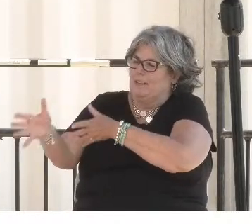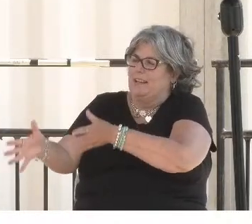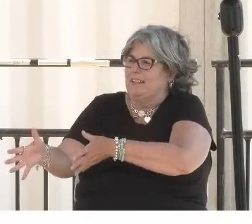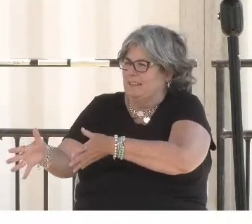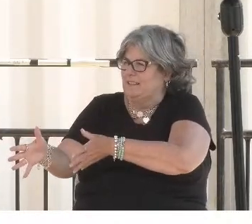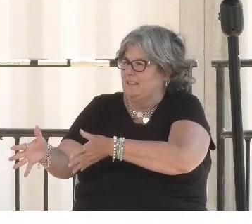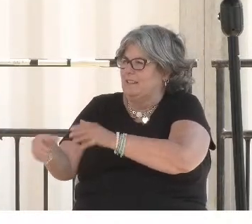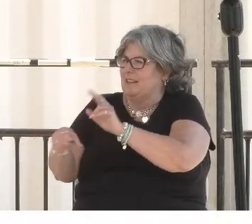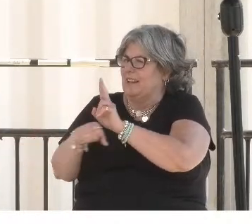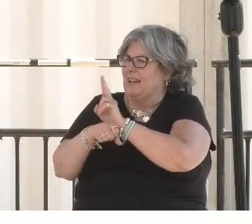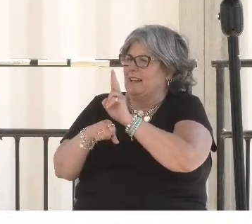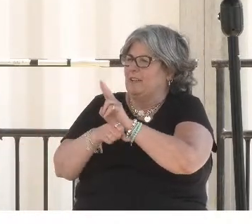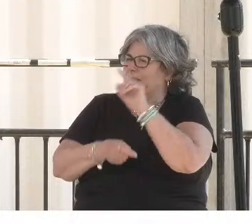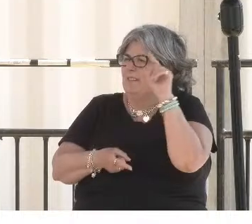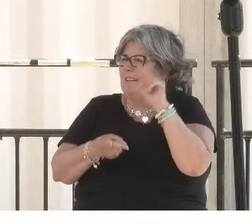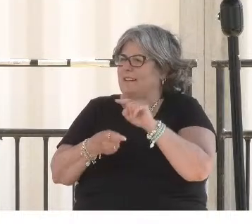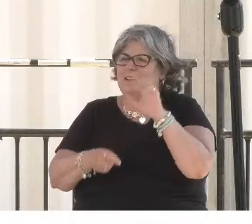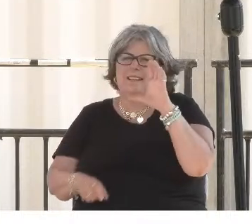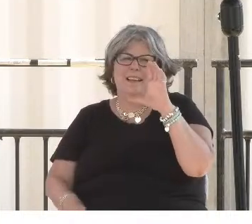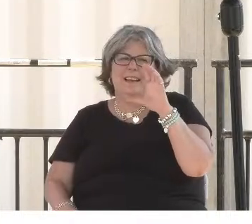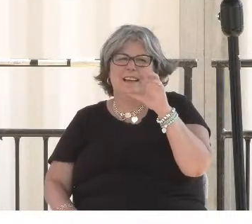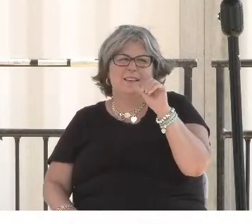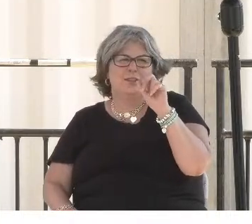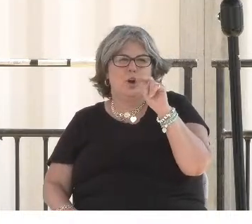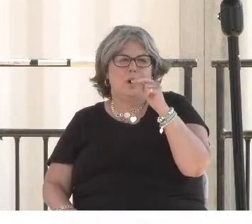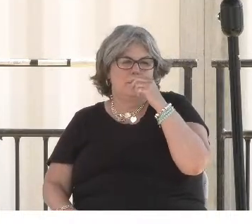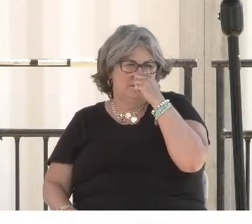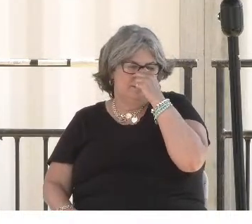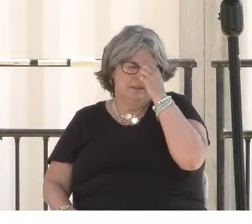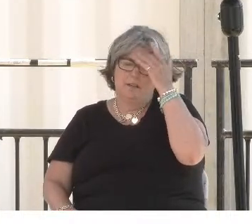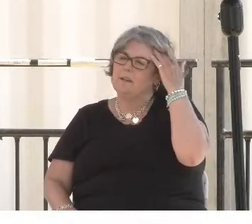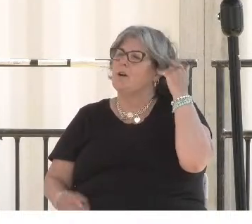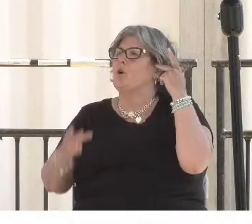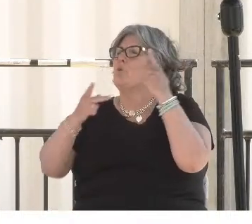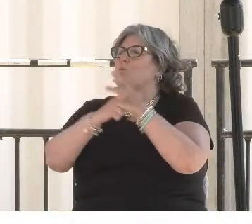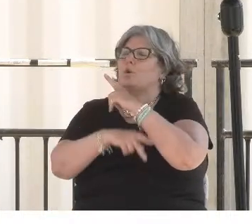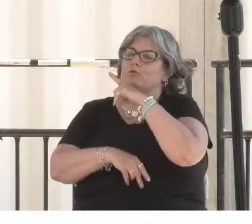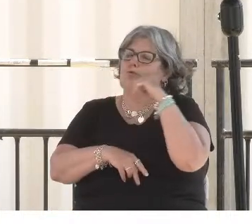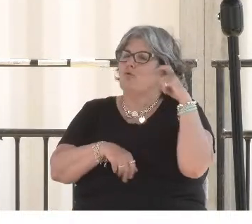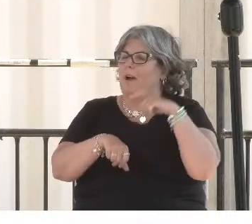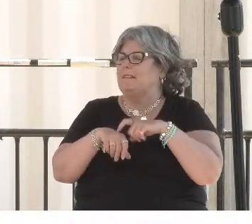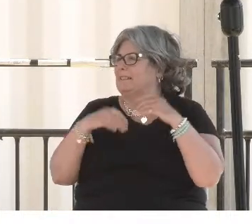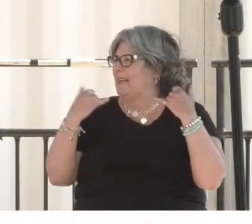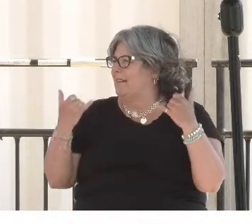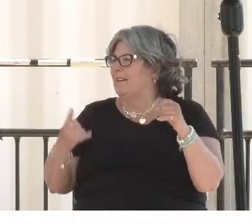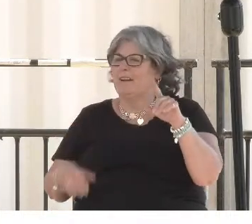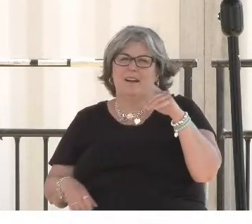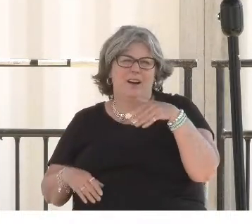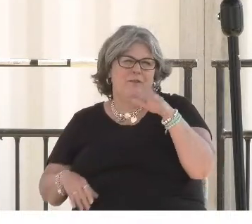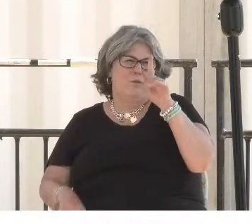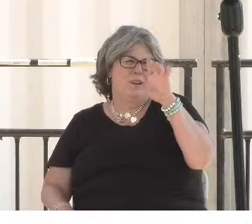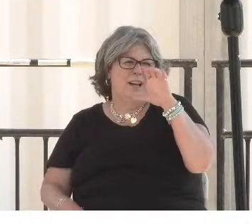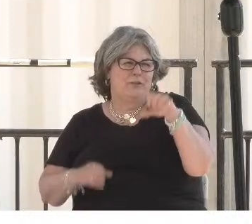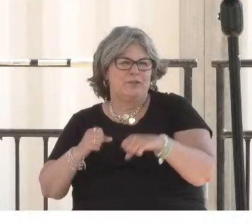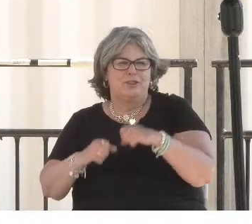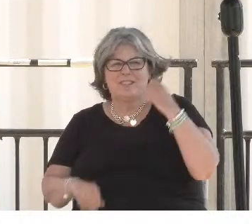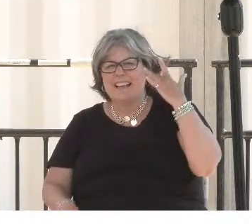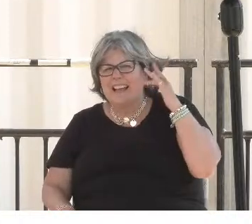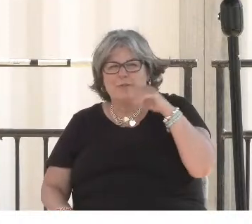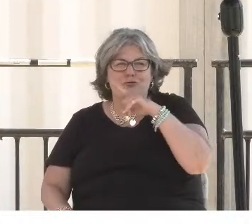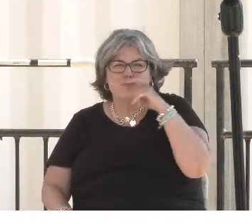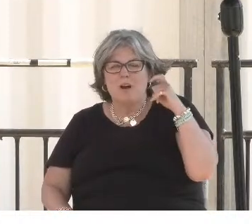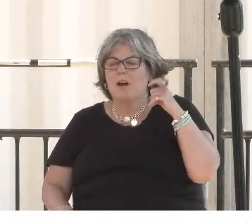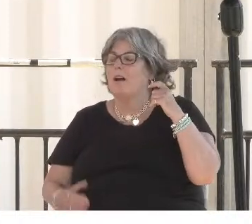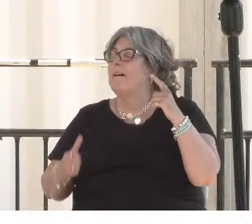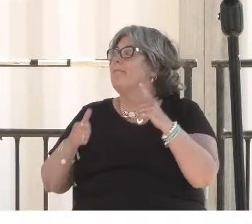down carbon. Well, we've been in one of the worst droughts in 100+ years in California. So what's the first